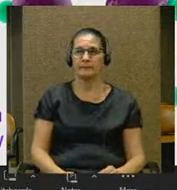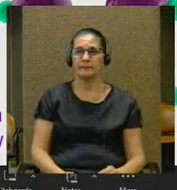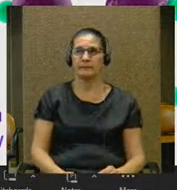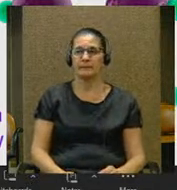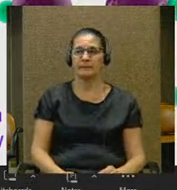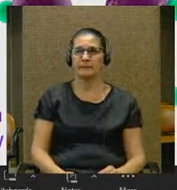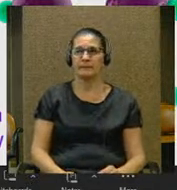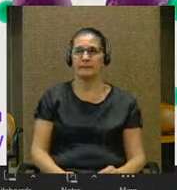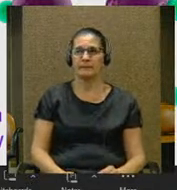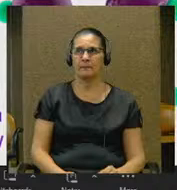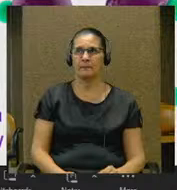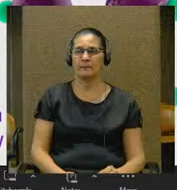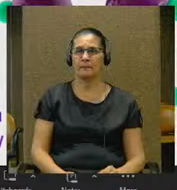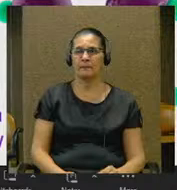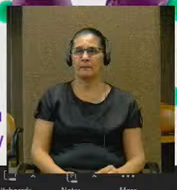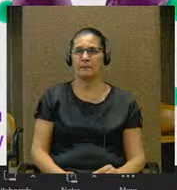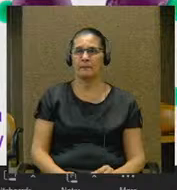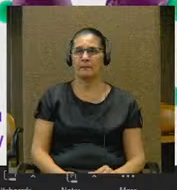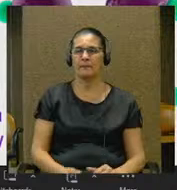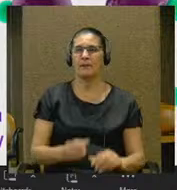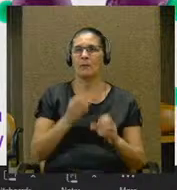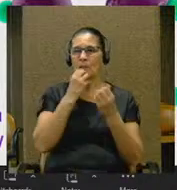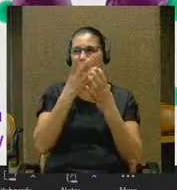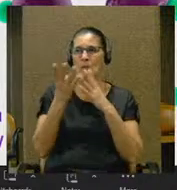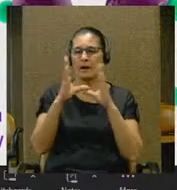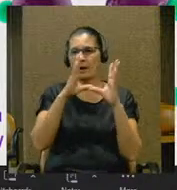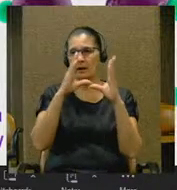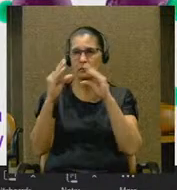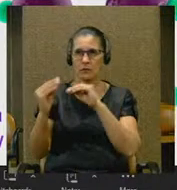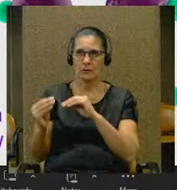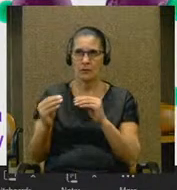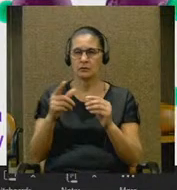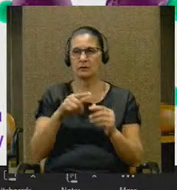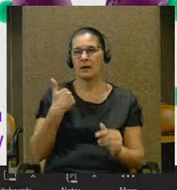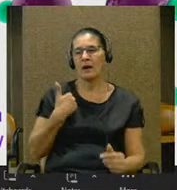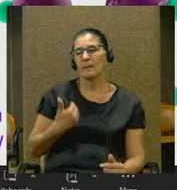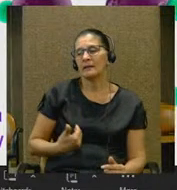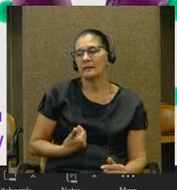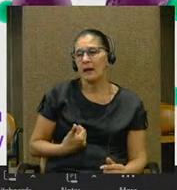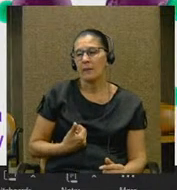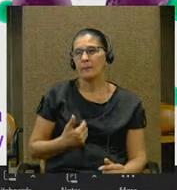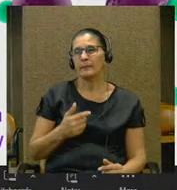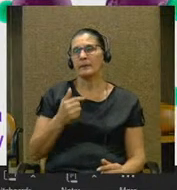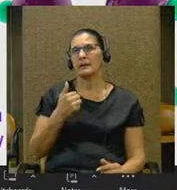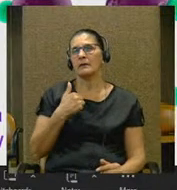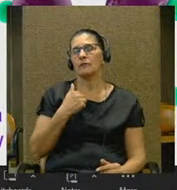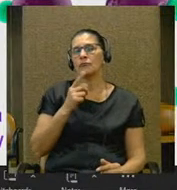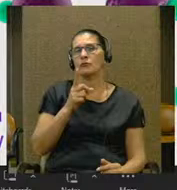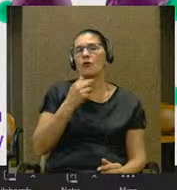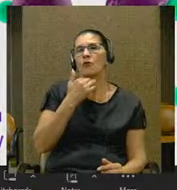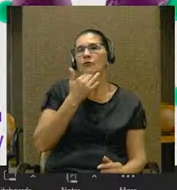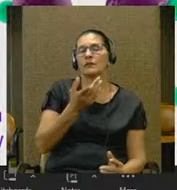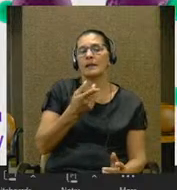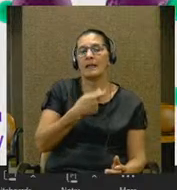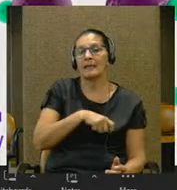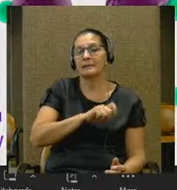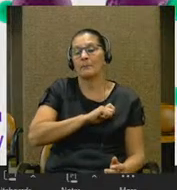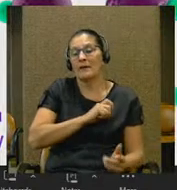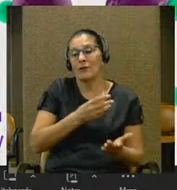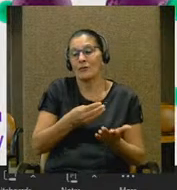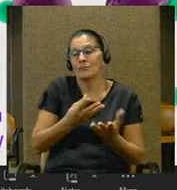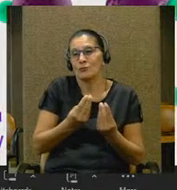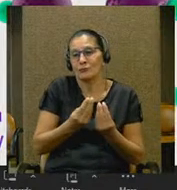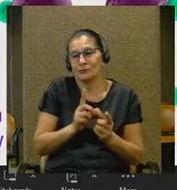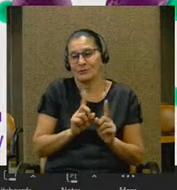Me llamo Bo Kilmer. And unfortunately, that is about all the Spanish that I know. I just want to